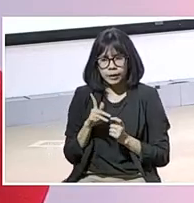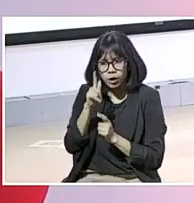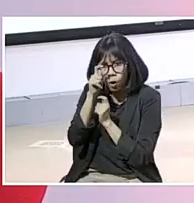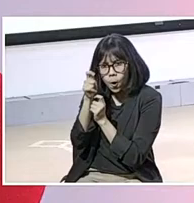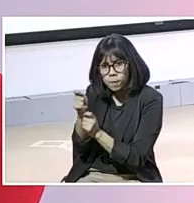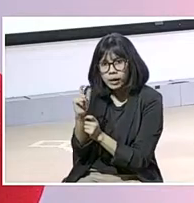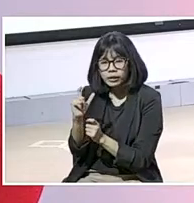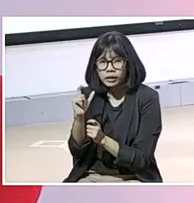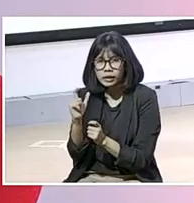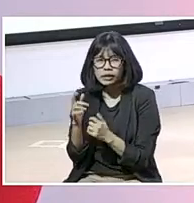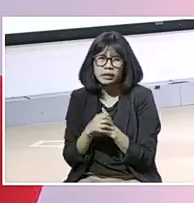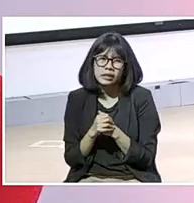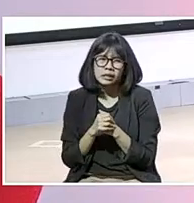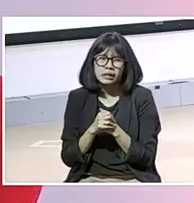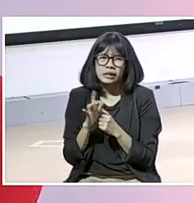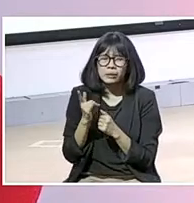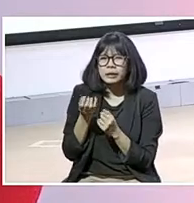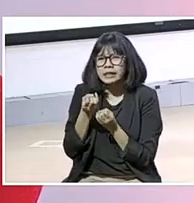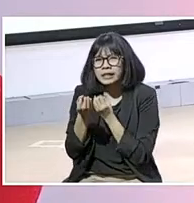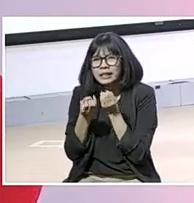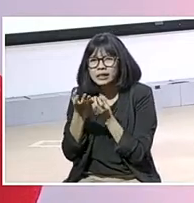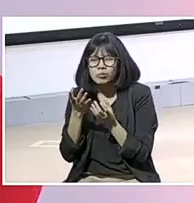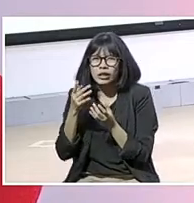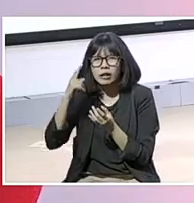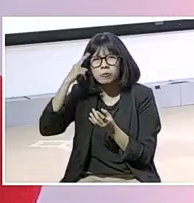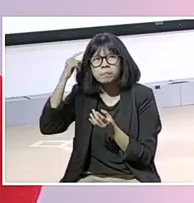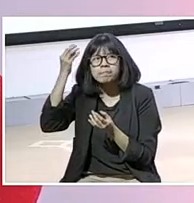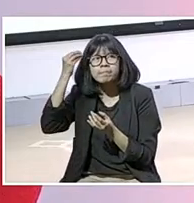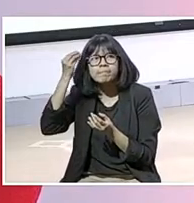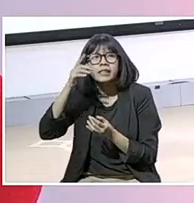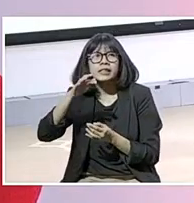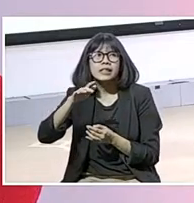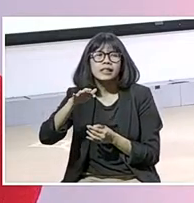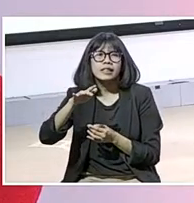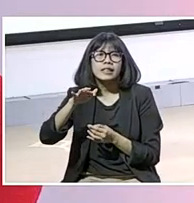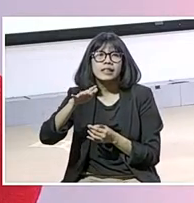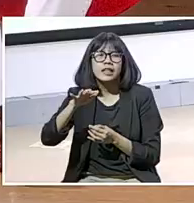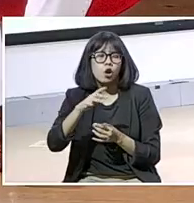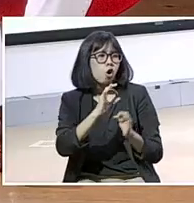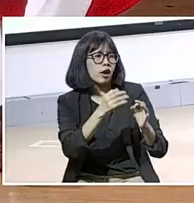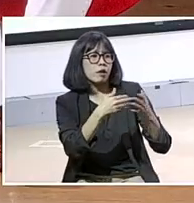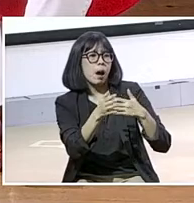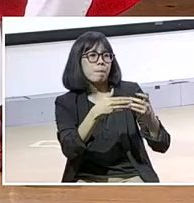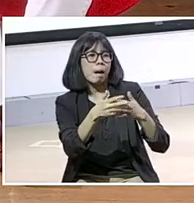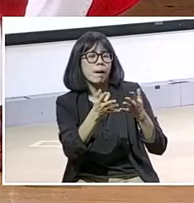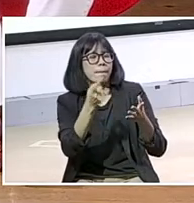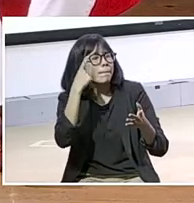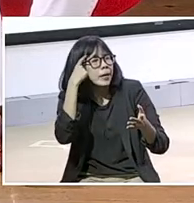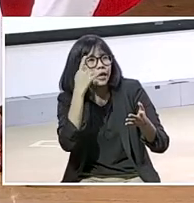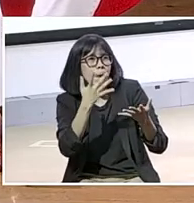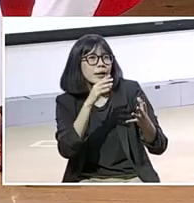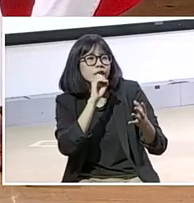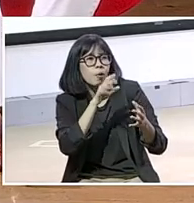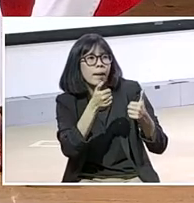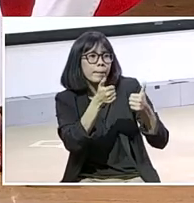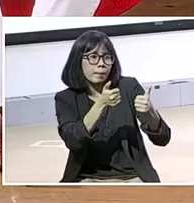it's a tough question. I feel like I need to think on it a little bit. It's okay. You can take your time. Yeah, Crystal, okay.